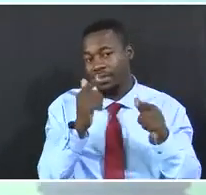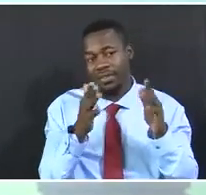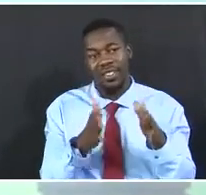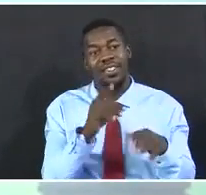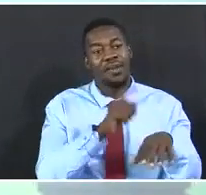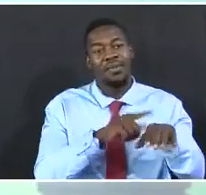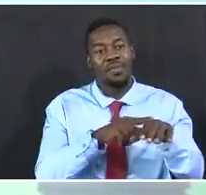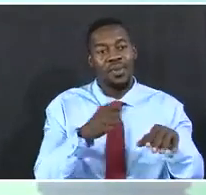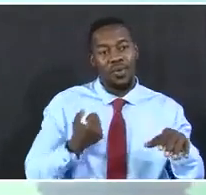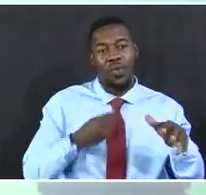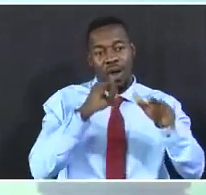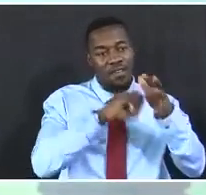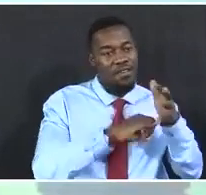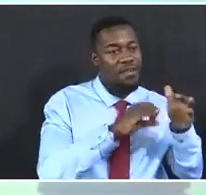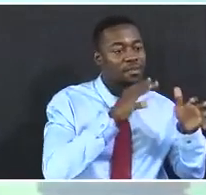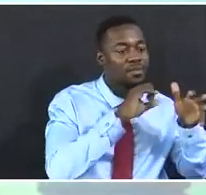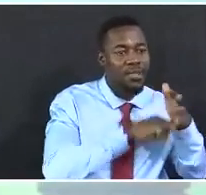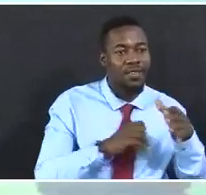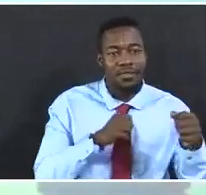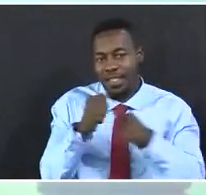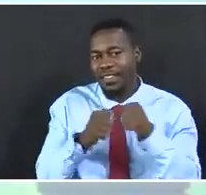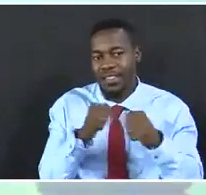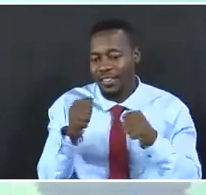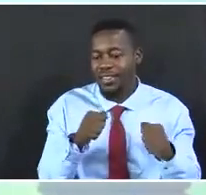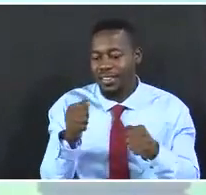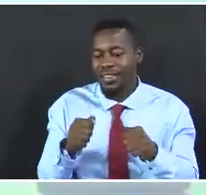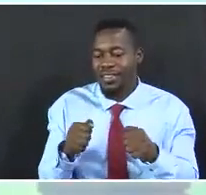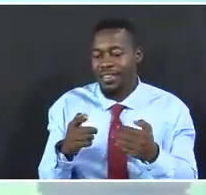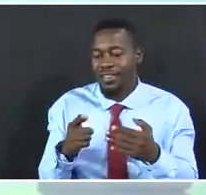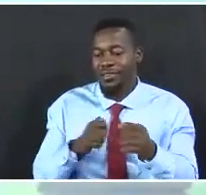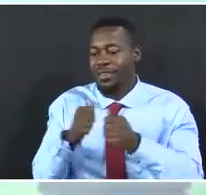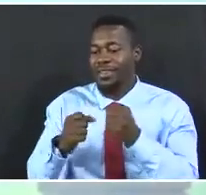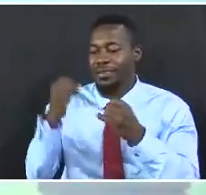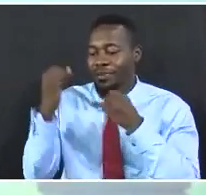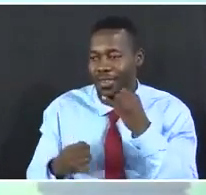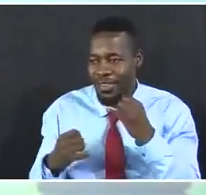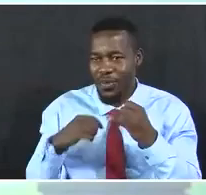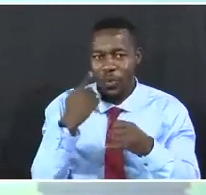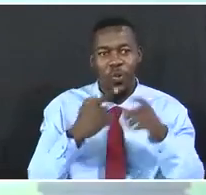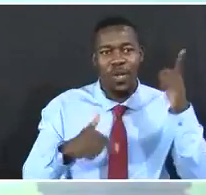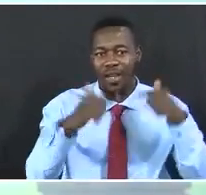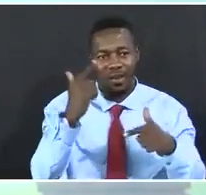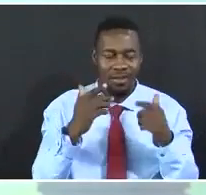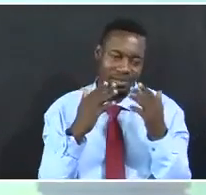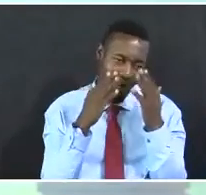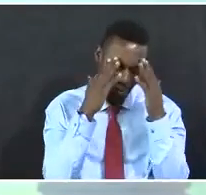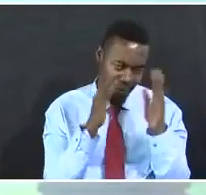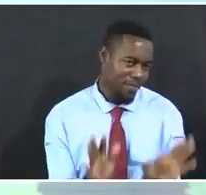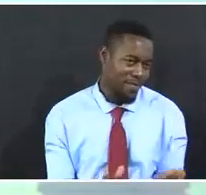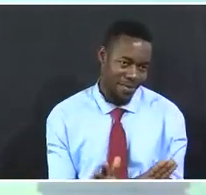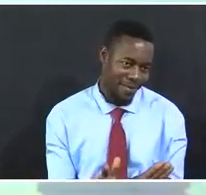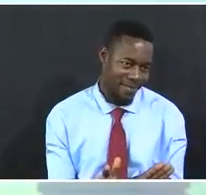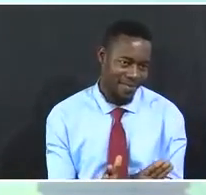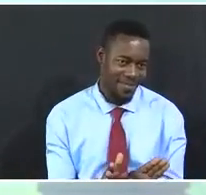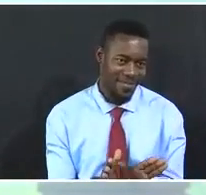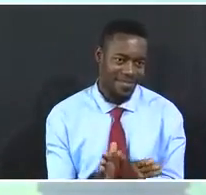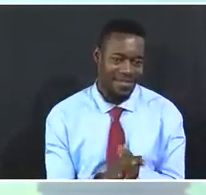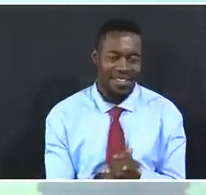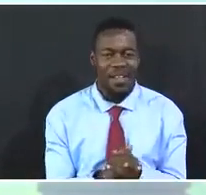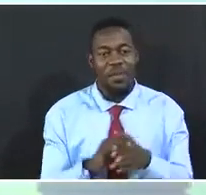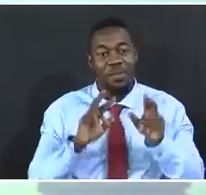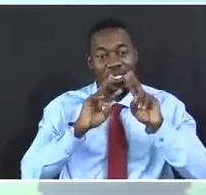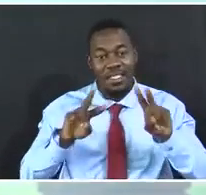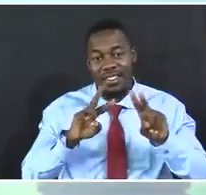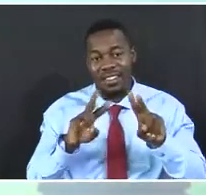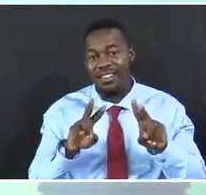So they that hold cleanness of conversation, they that uphold justice, these are the